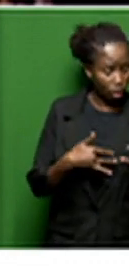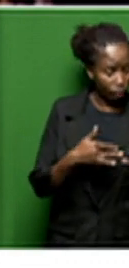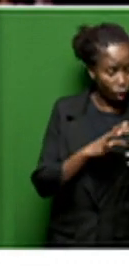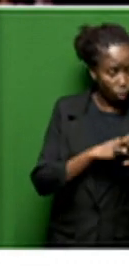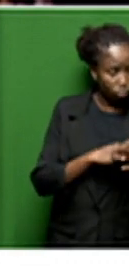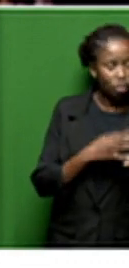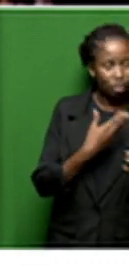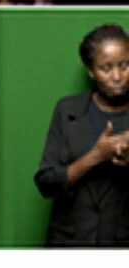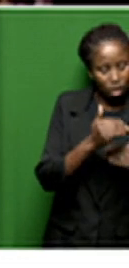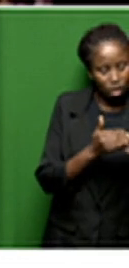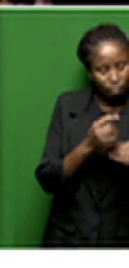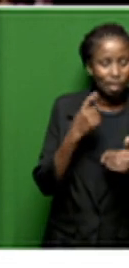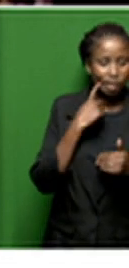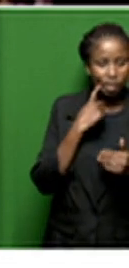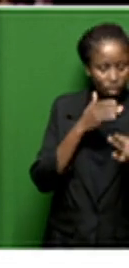live.